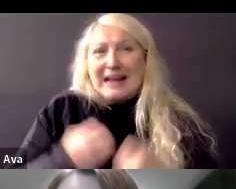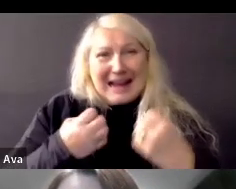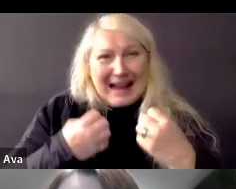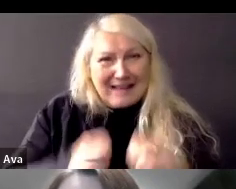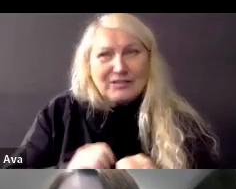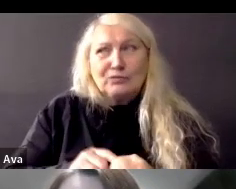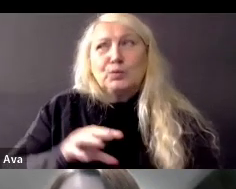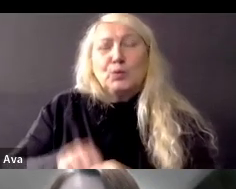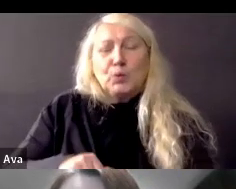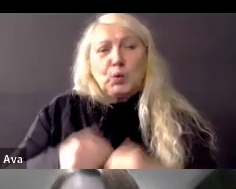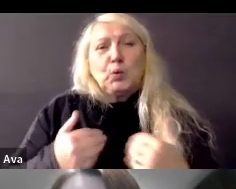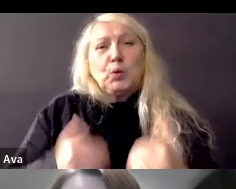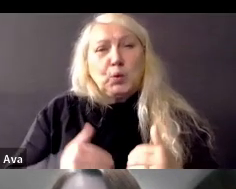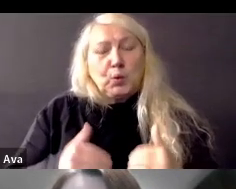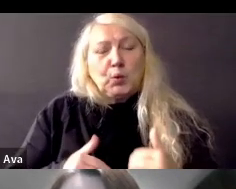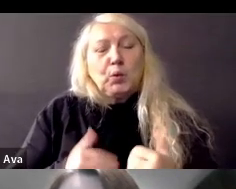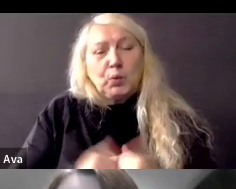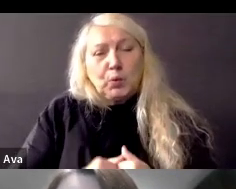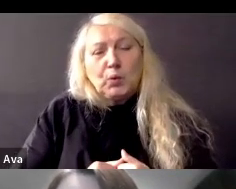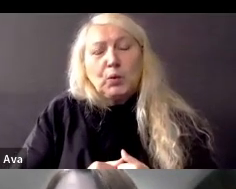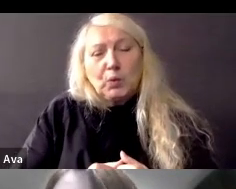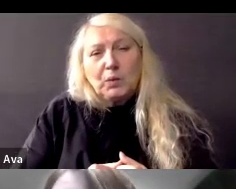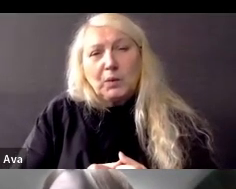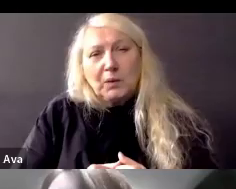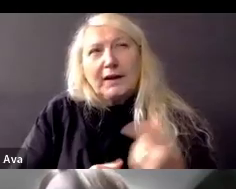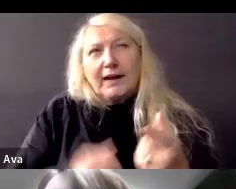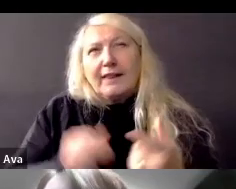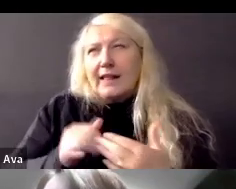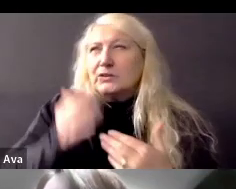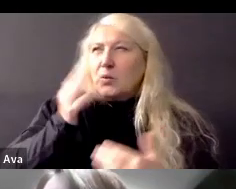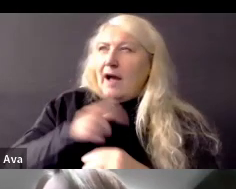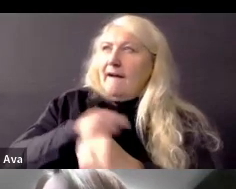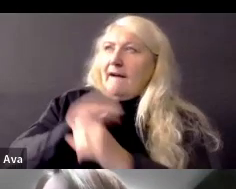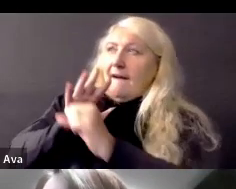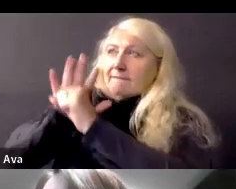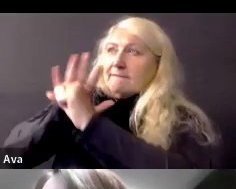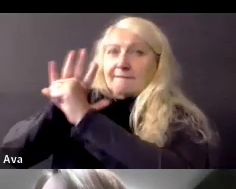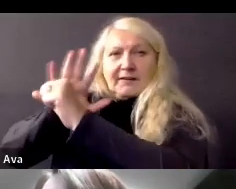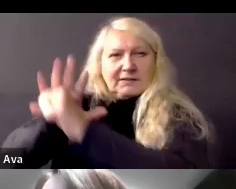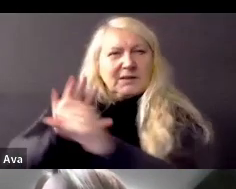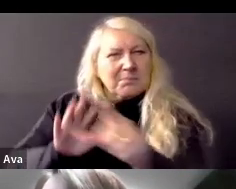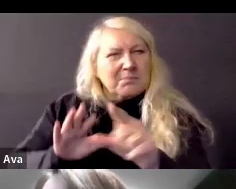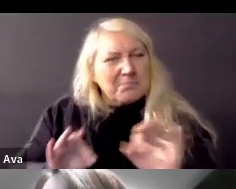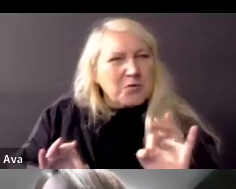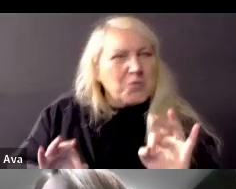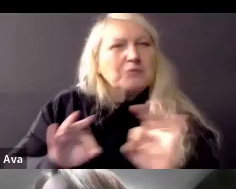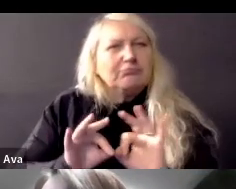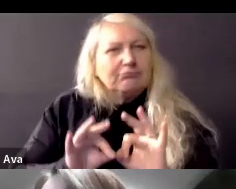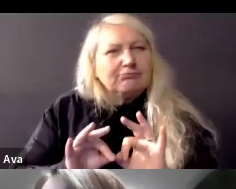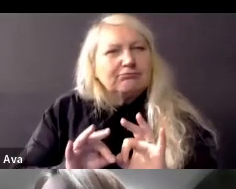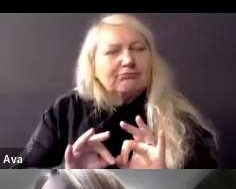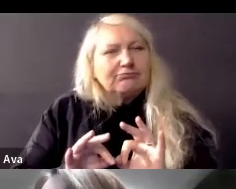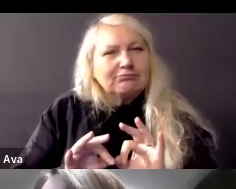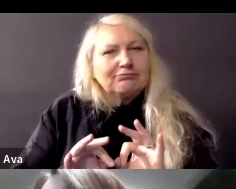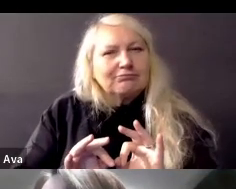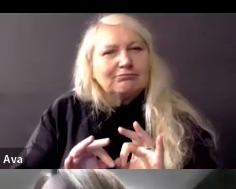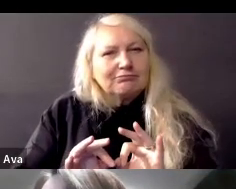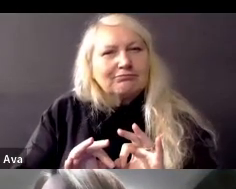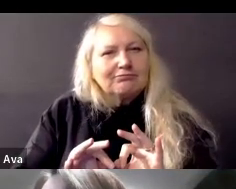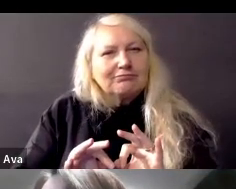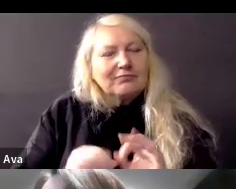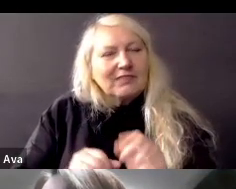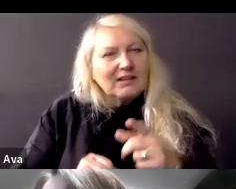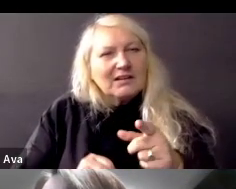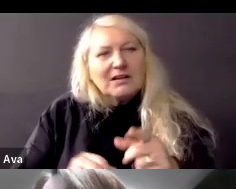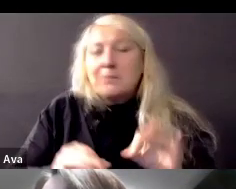That's why advocacy is so important. So keep on speaking